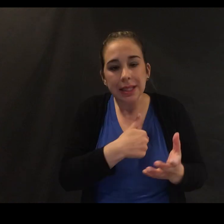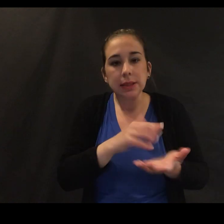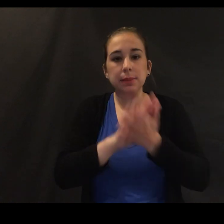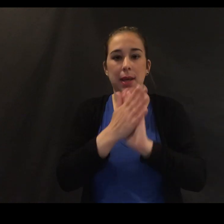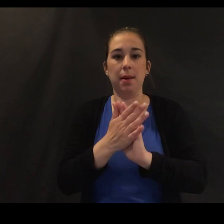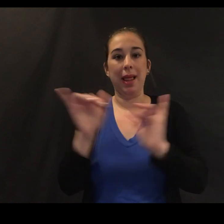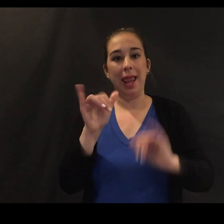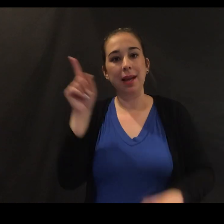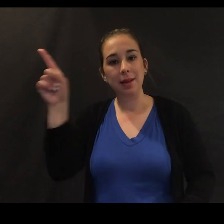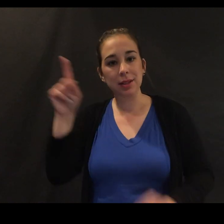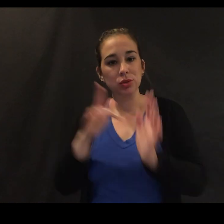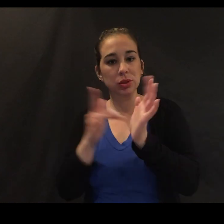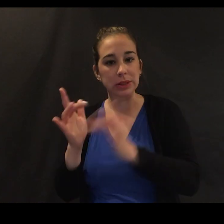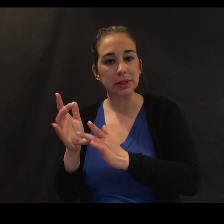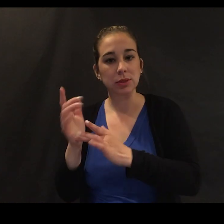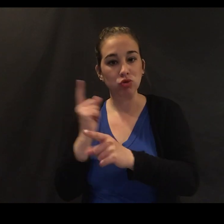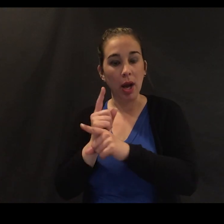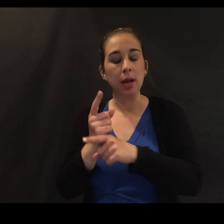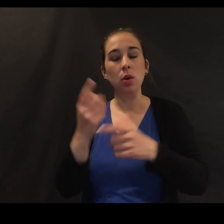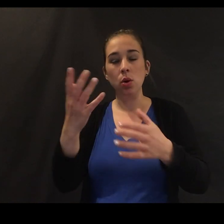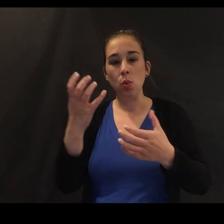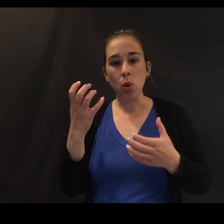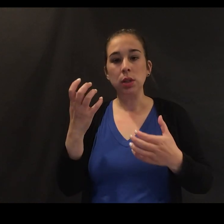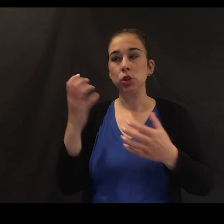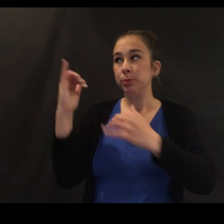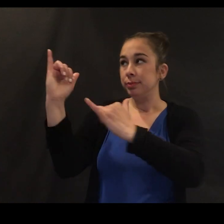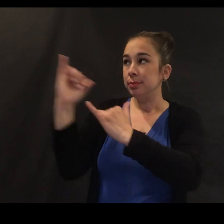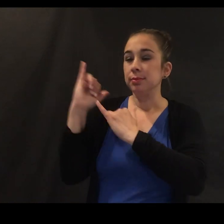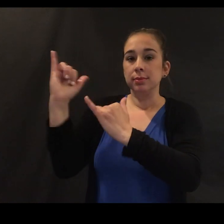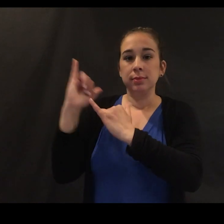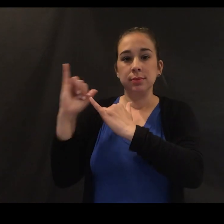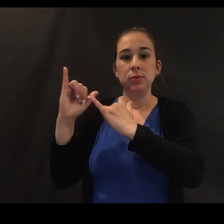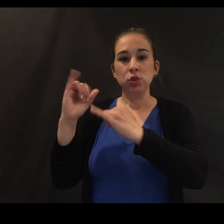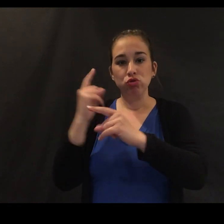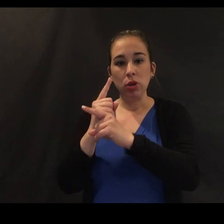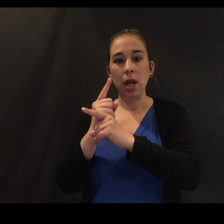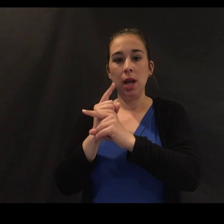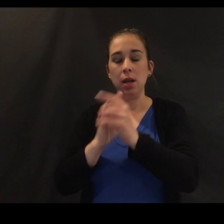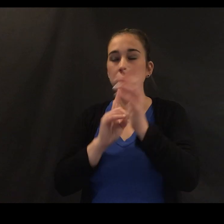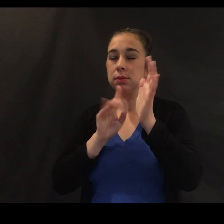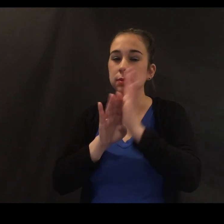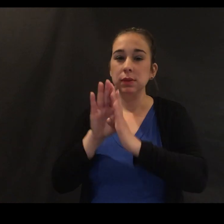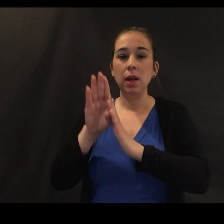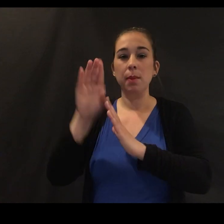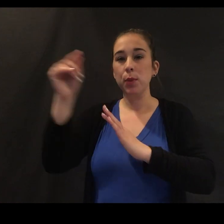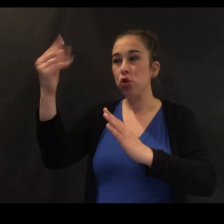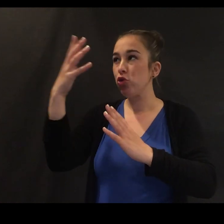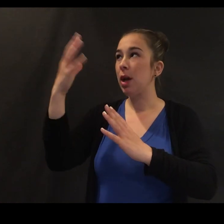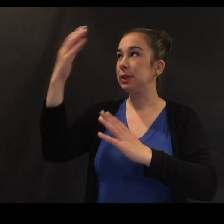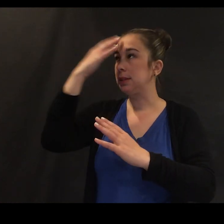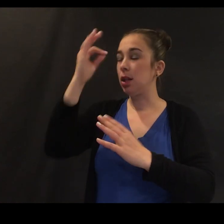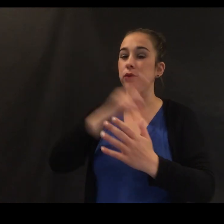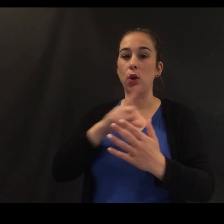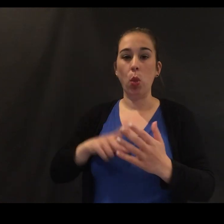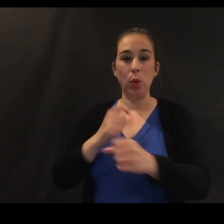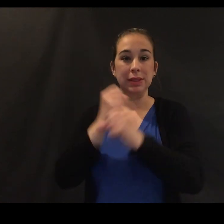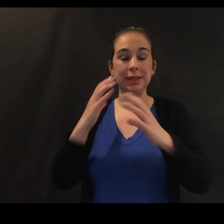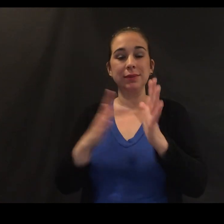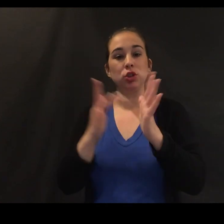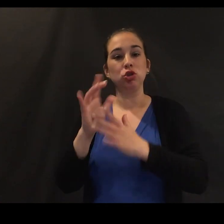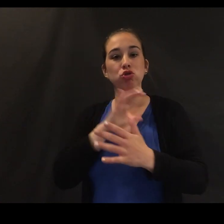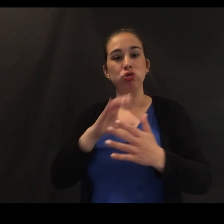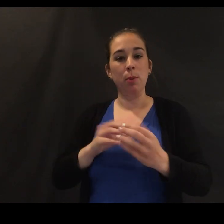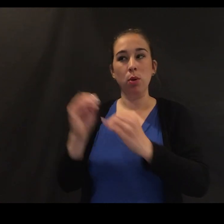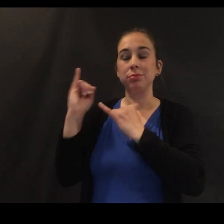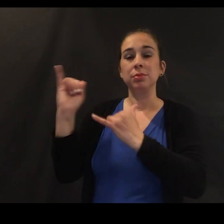him. We're to be as he is, grow in the grace and knowledge of our Lord and Savior Jesus Christ. And